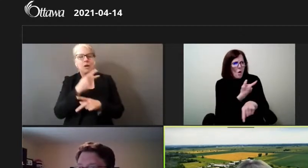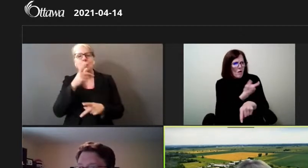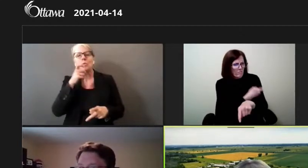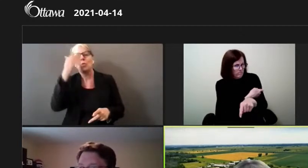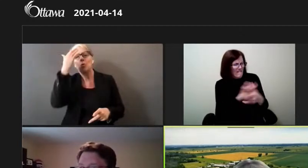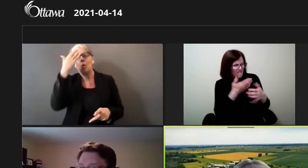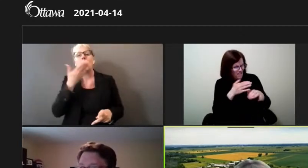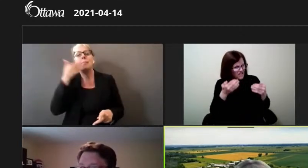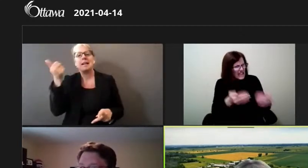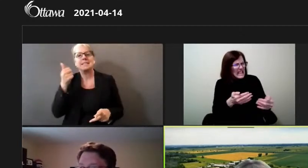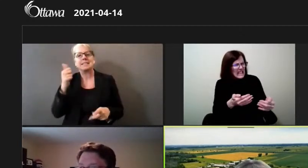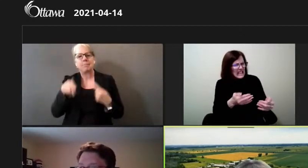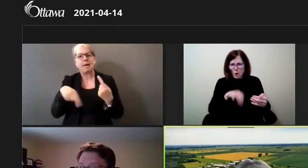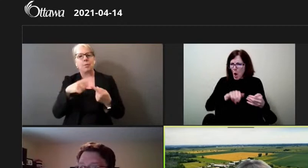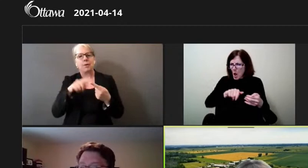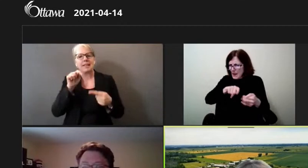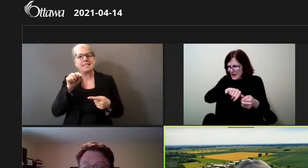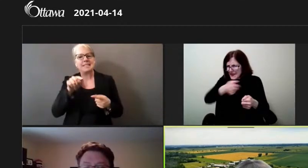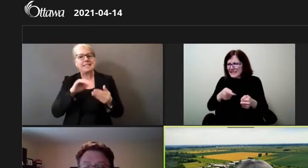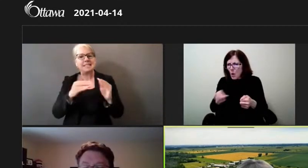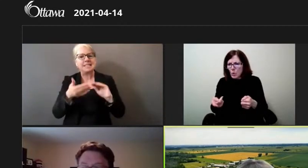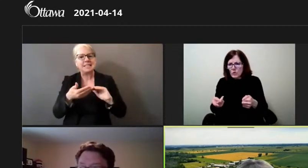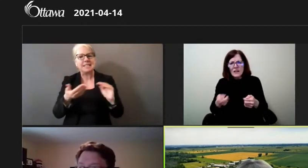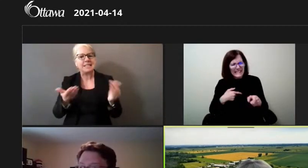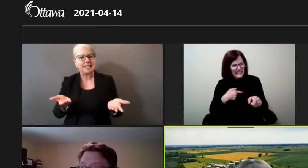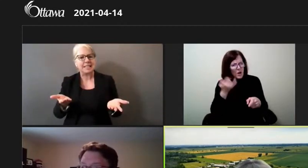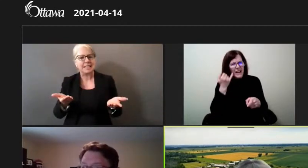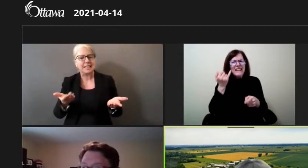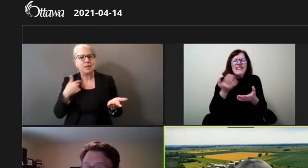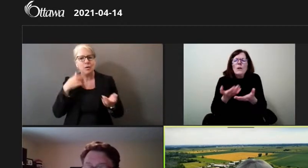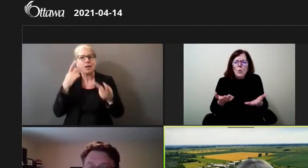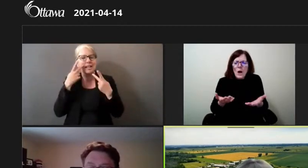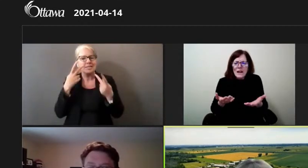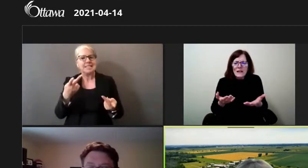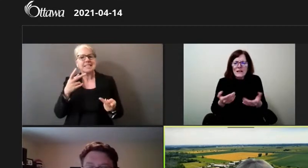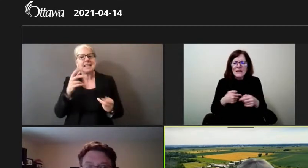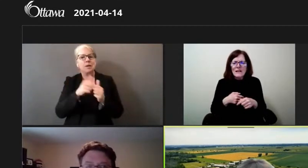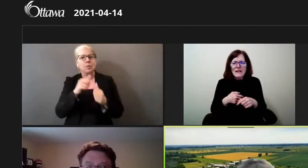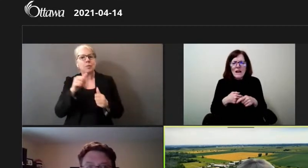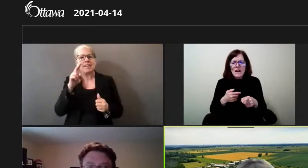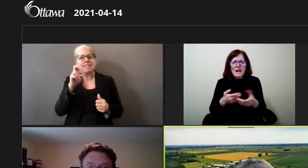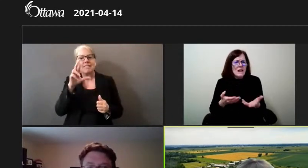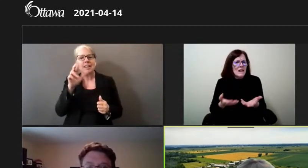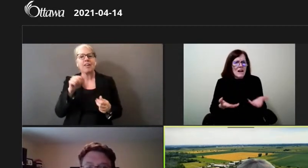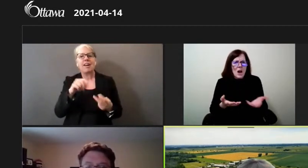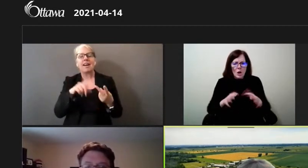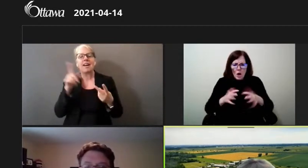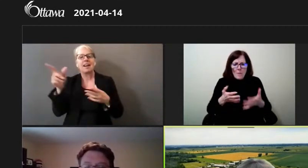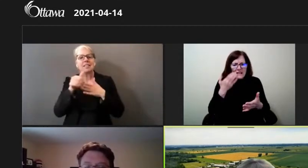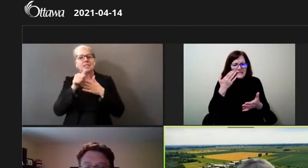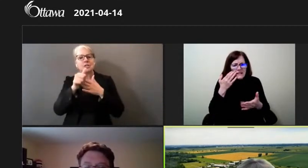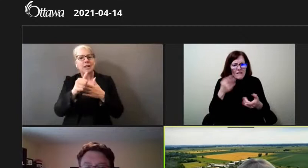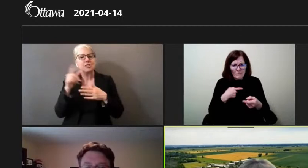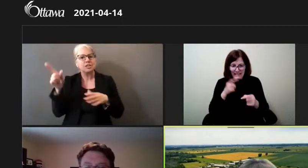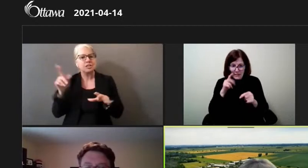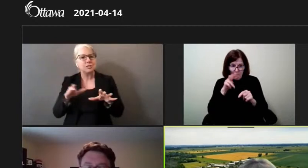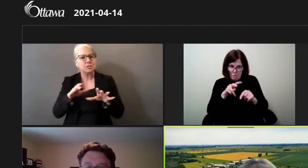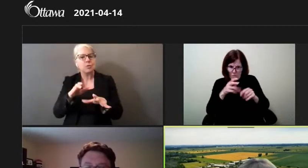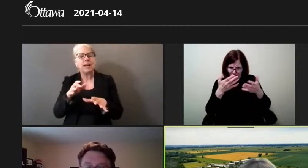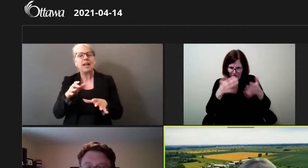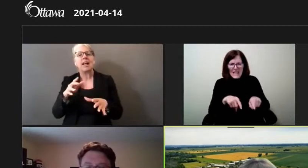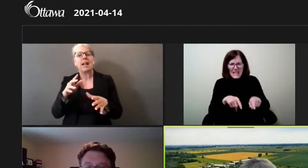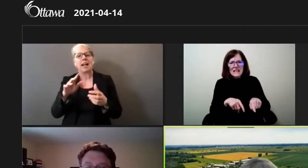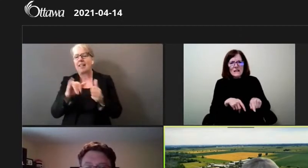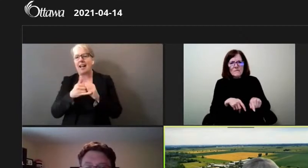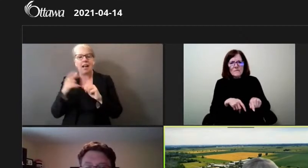about this city? We've seen that with Vera and the direction that she's been going in, and then have that